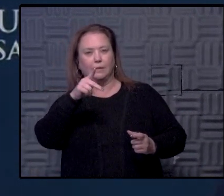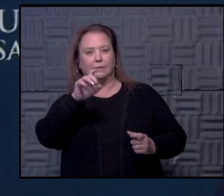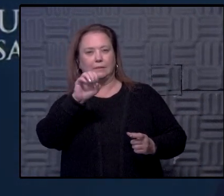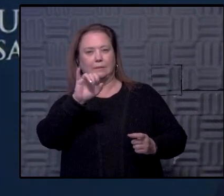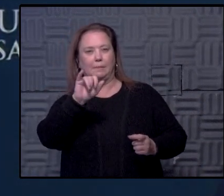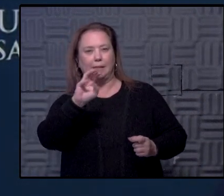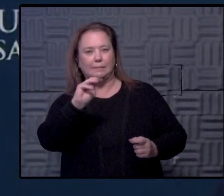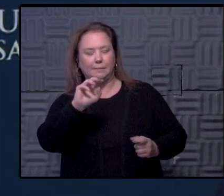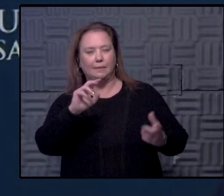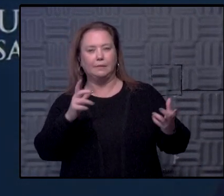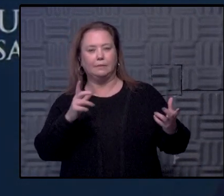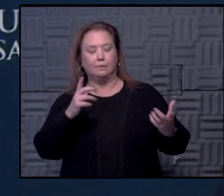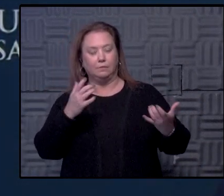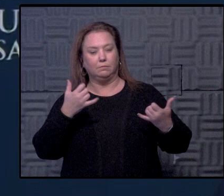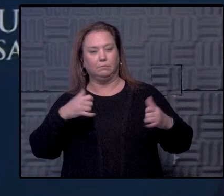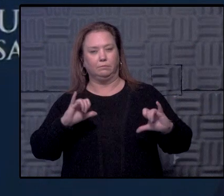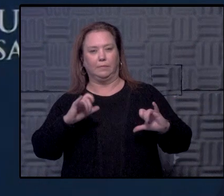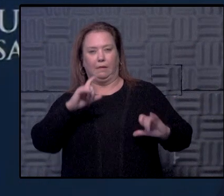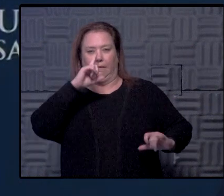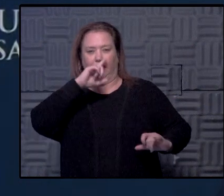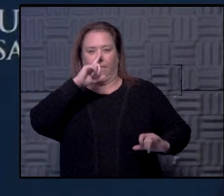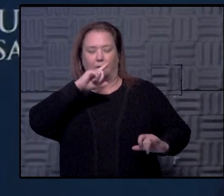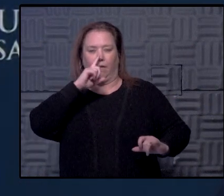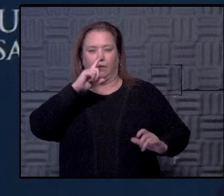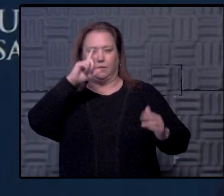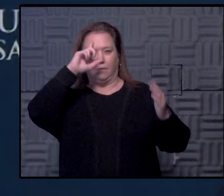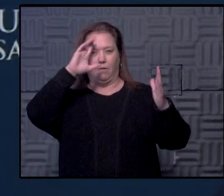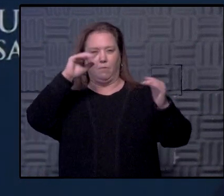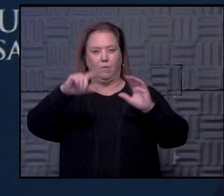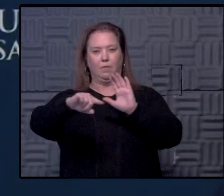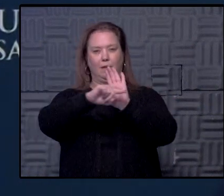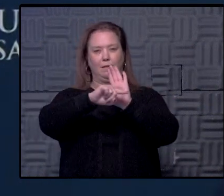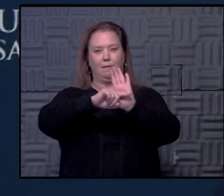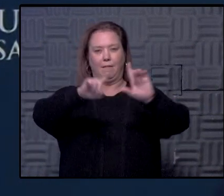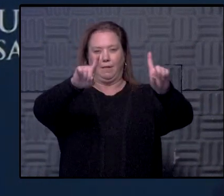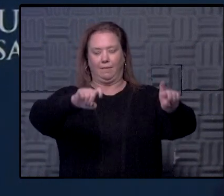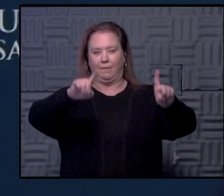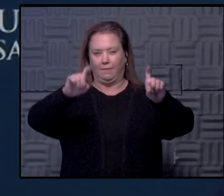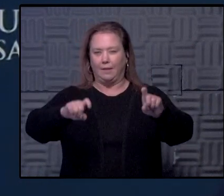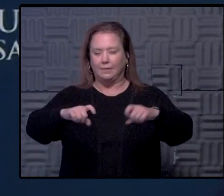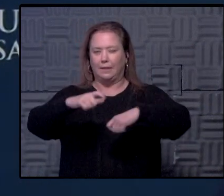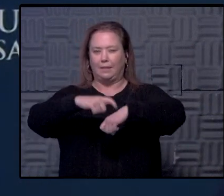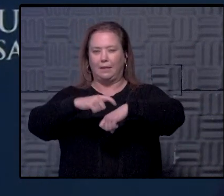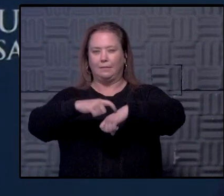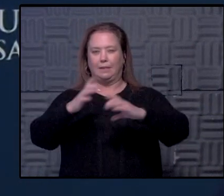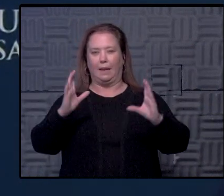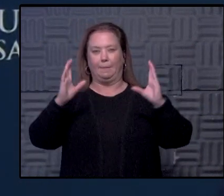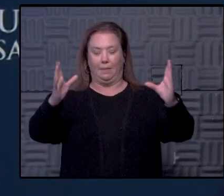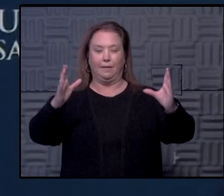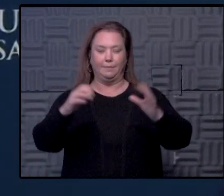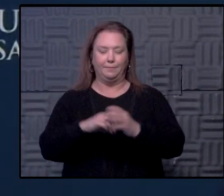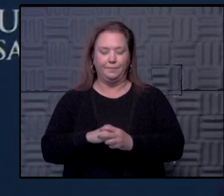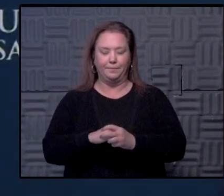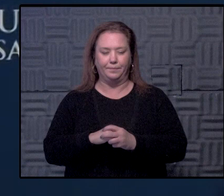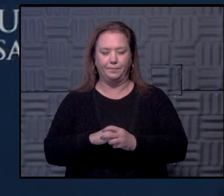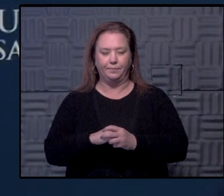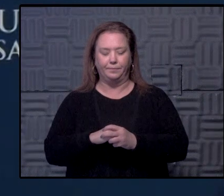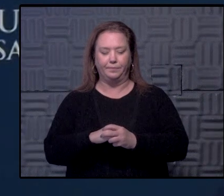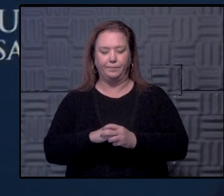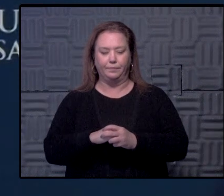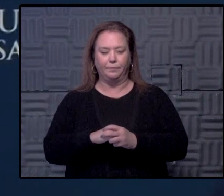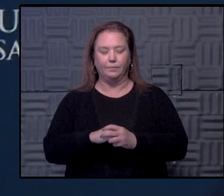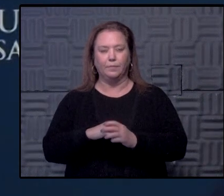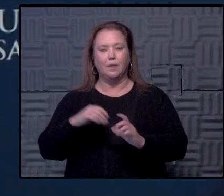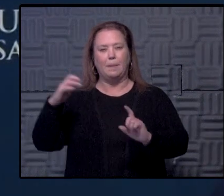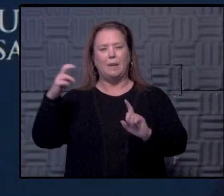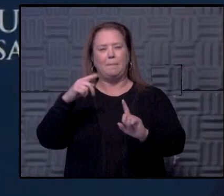I think there's still a lot of false hope with that negative test, especially depending on the timeline in which it's being performed. Back